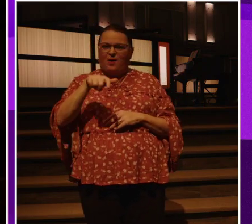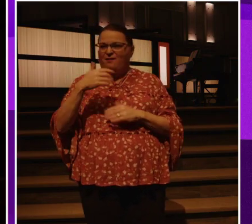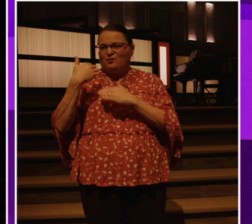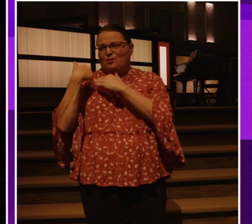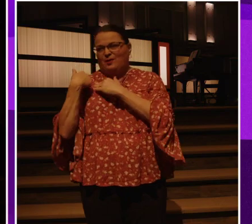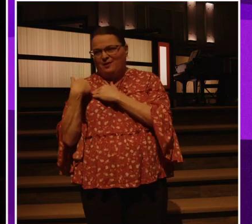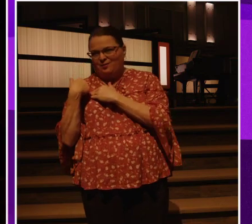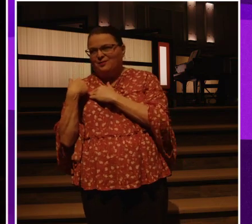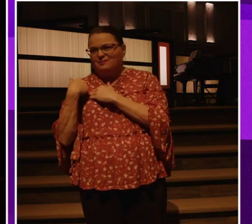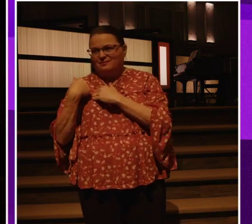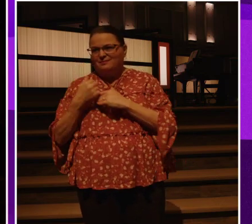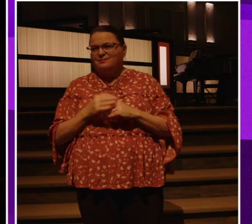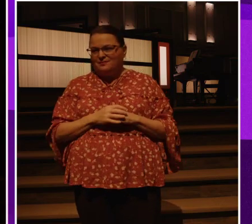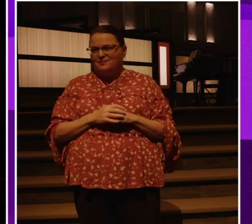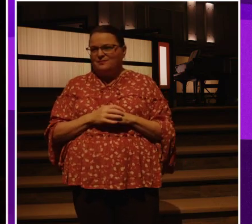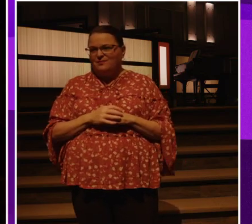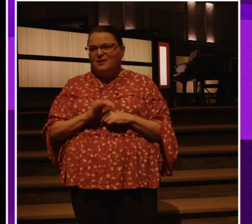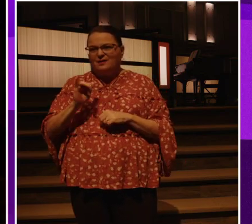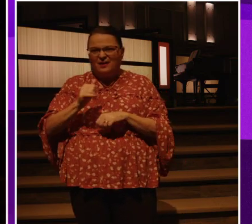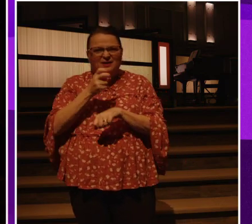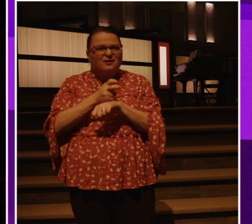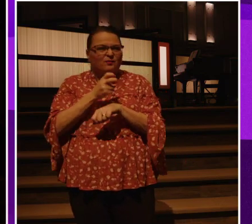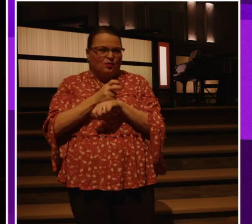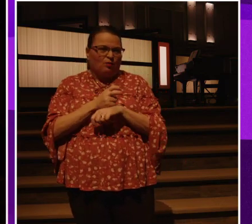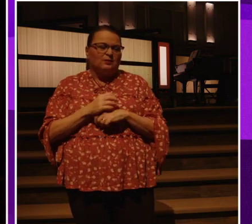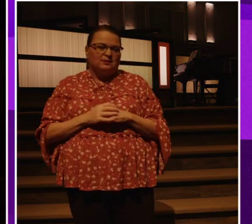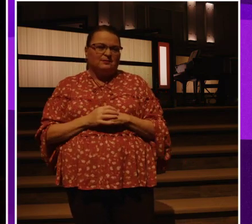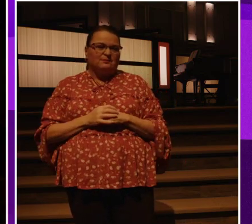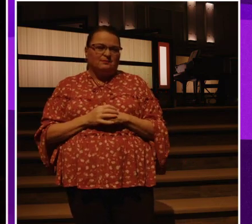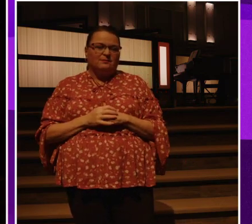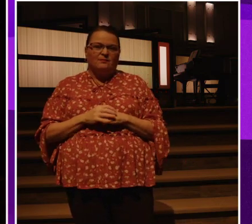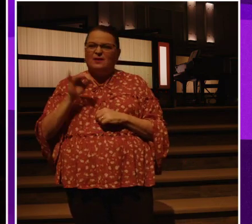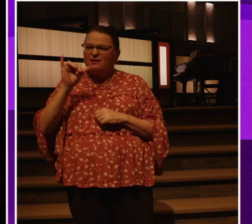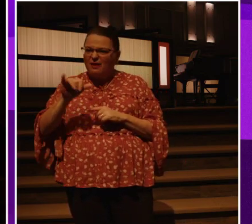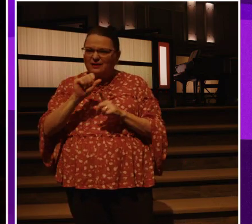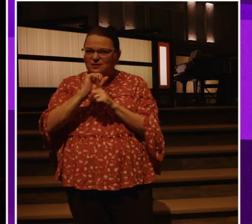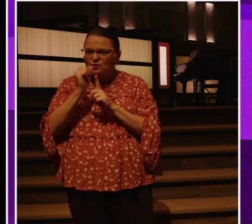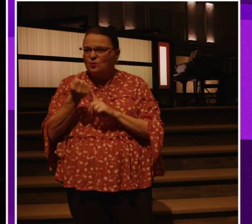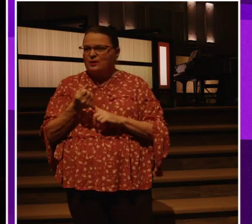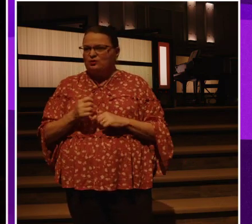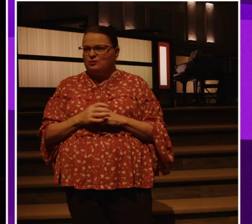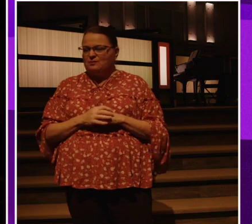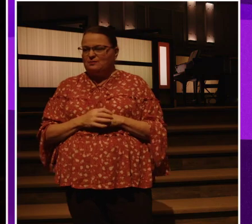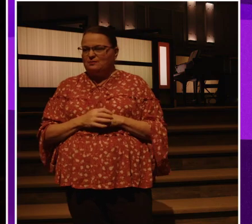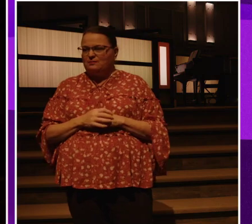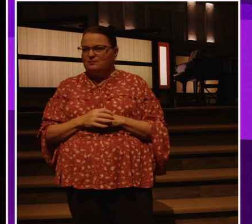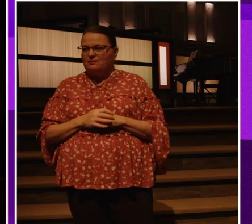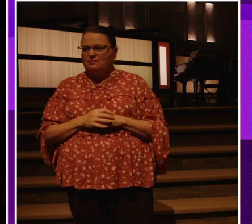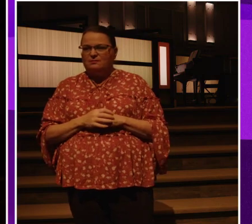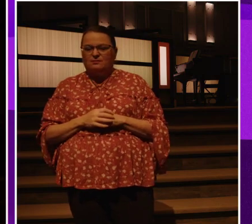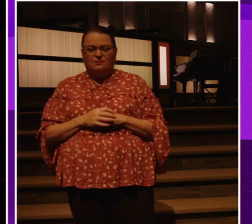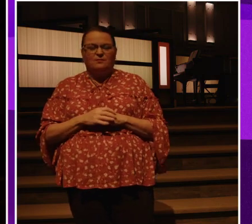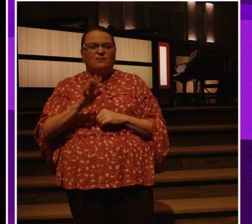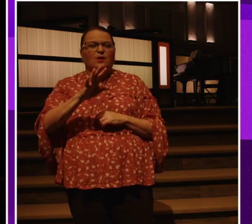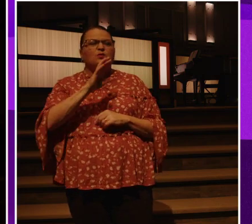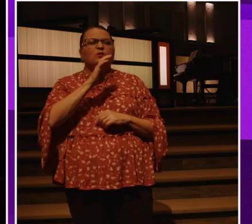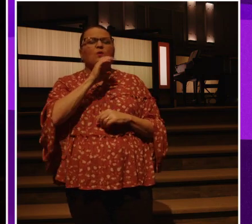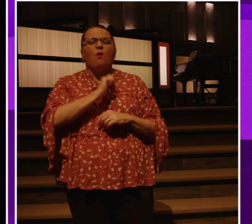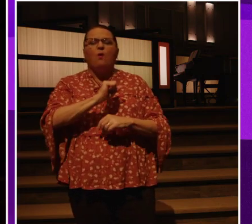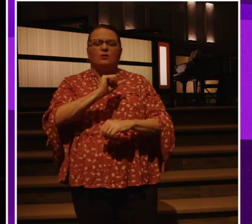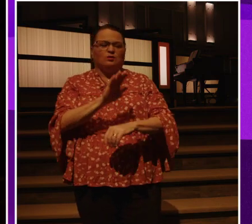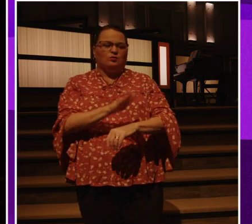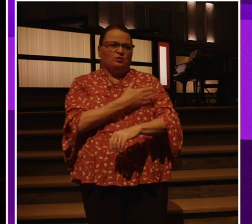burden, that difficulty, that situation. There's an old song.